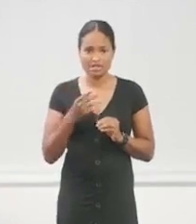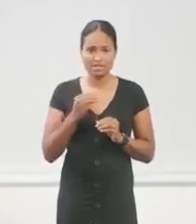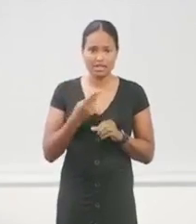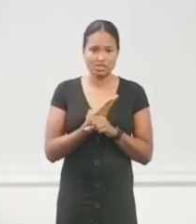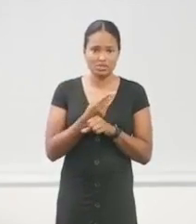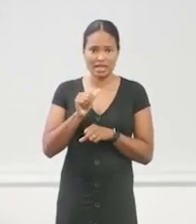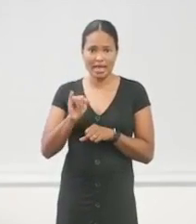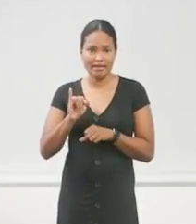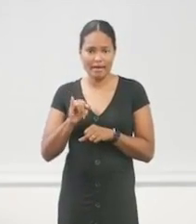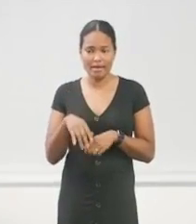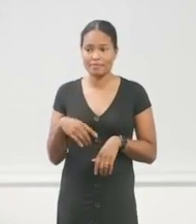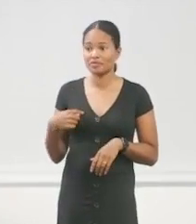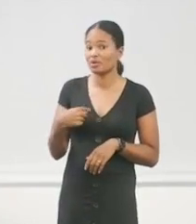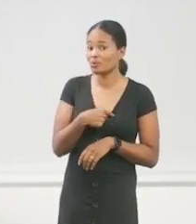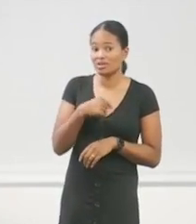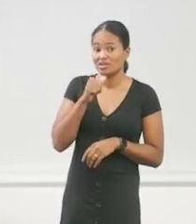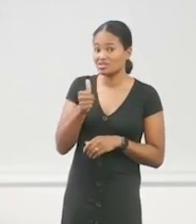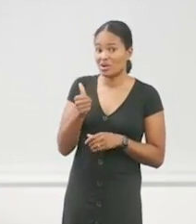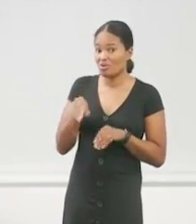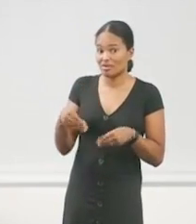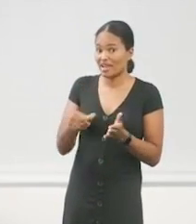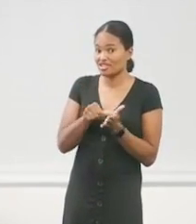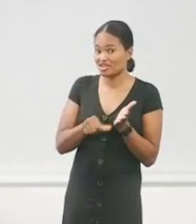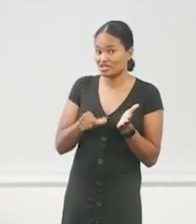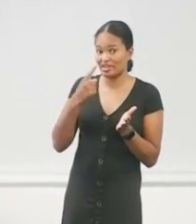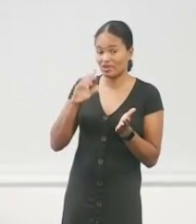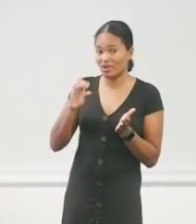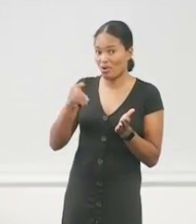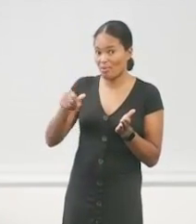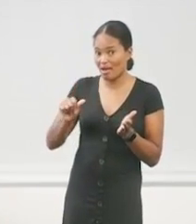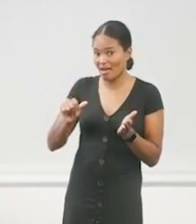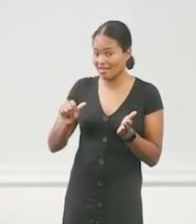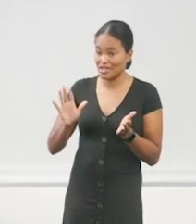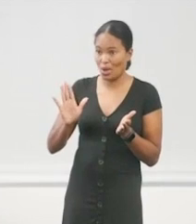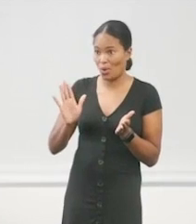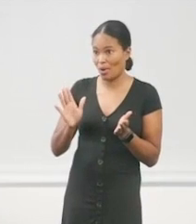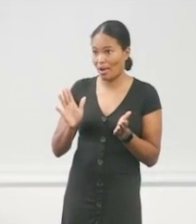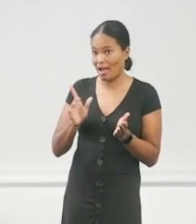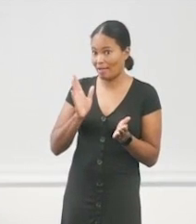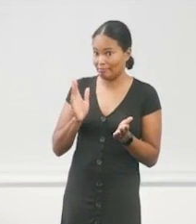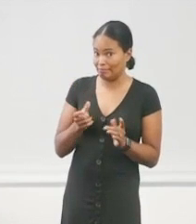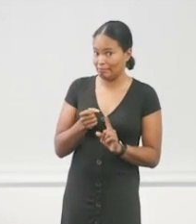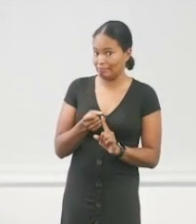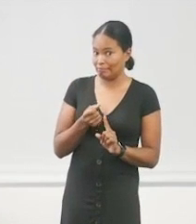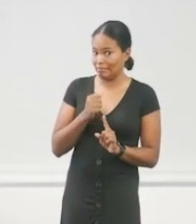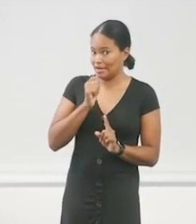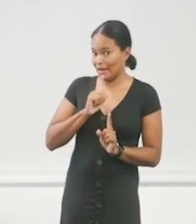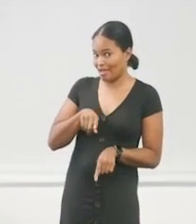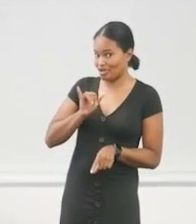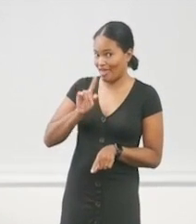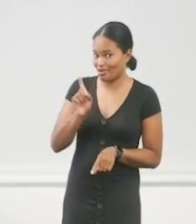to say we don't provide any surgeries at COPA, so I'm going to dodge that question. I do think, just